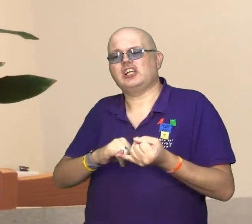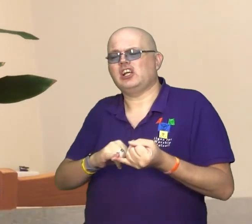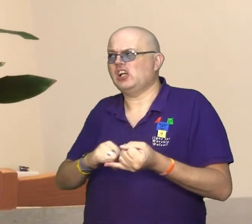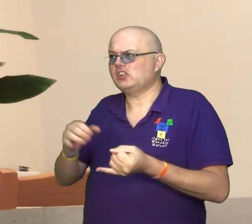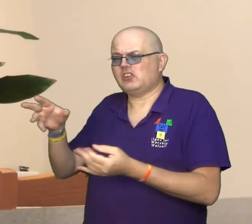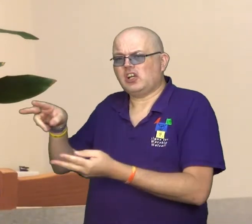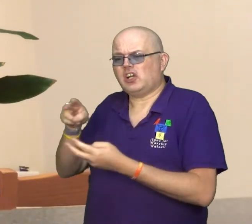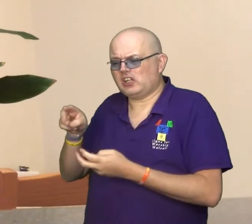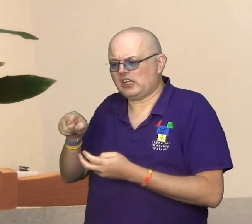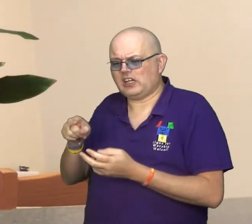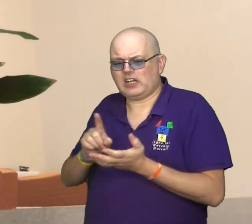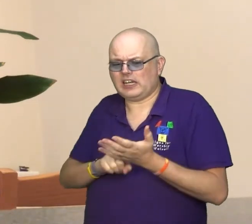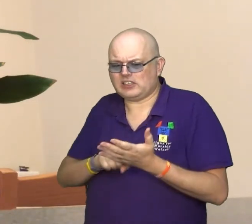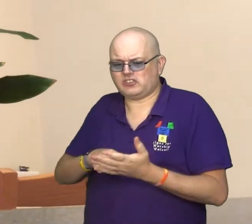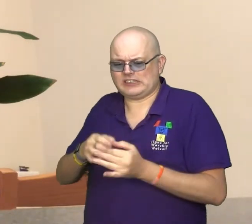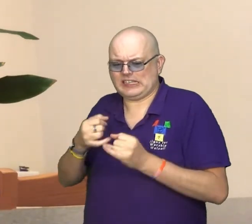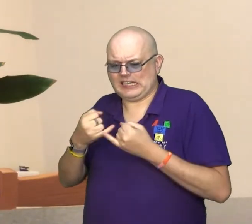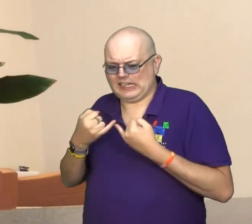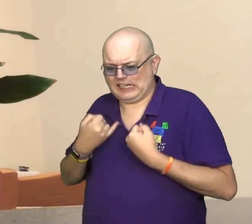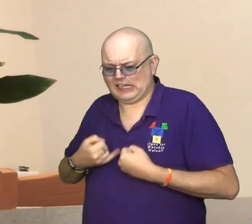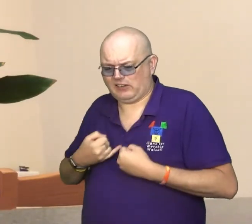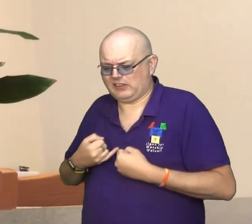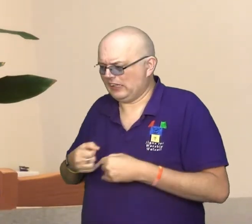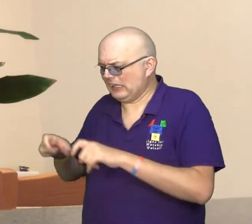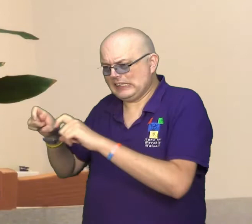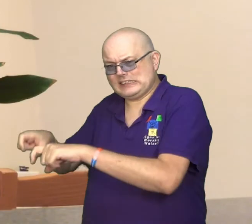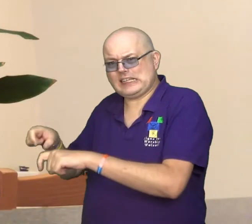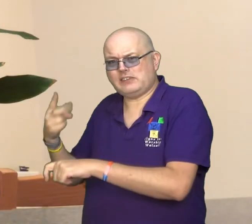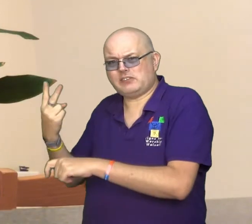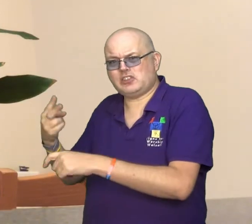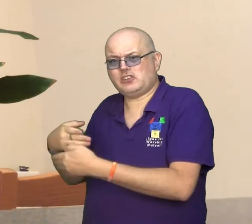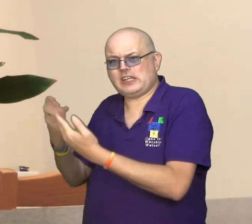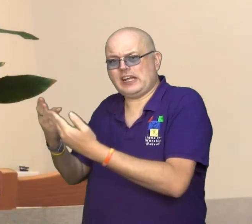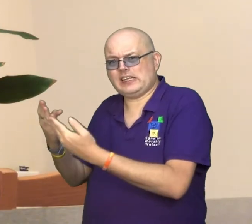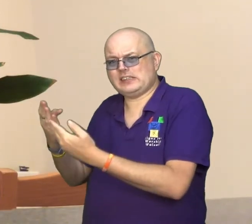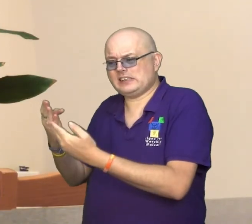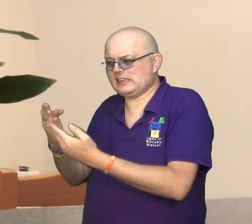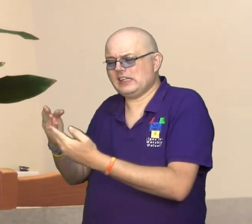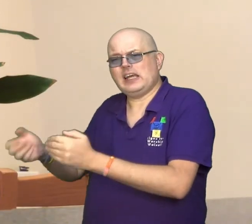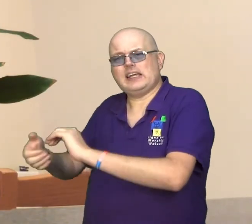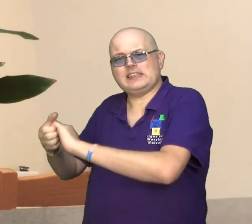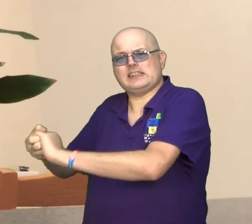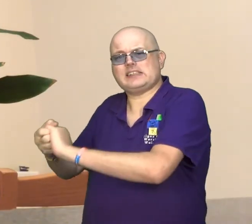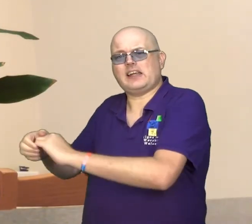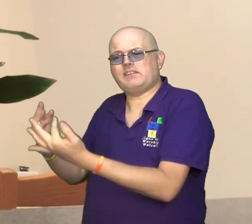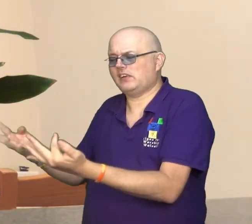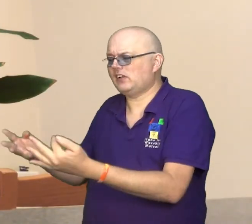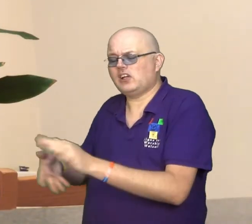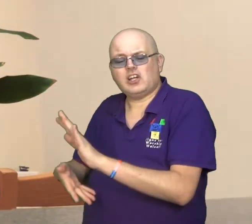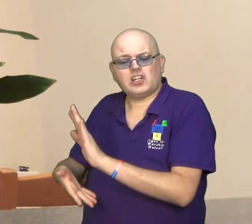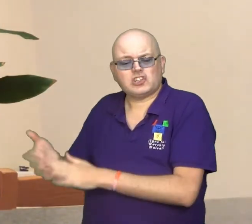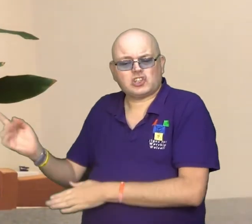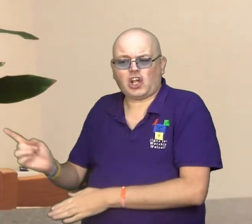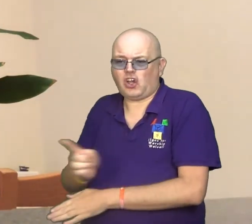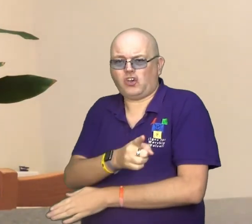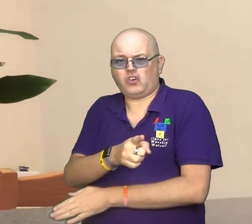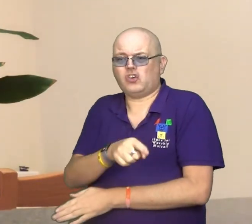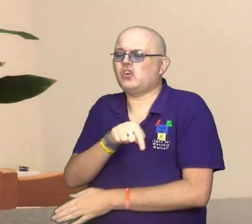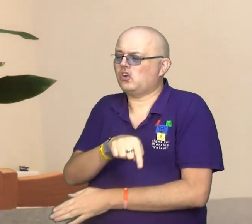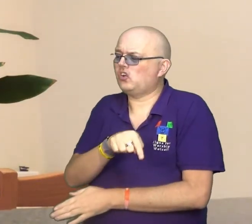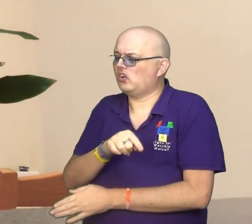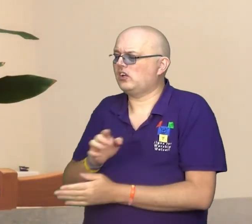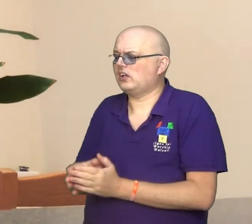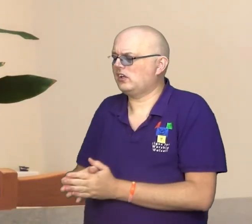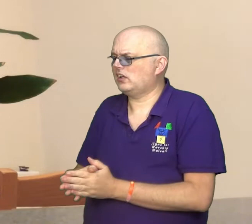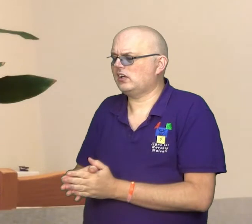was ill, he stayed where he was 2 more days, and then he said to his disciples, "Let us go back to